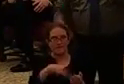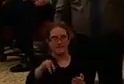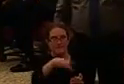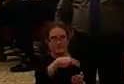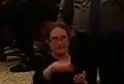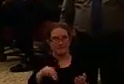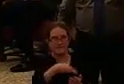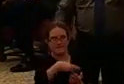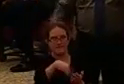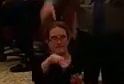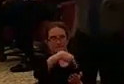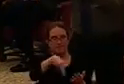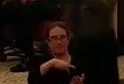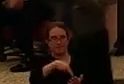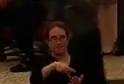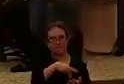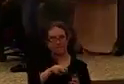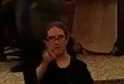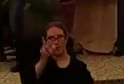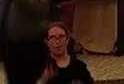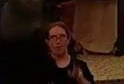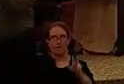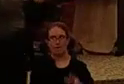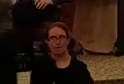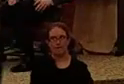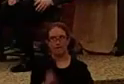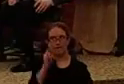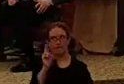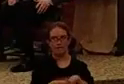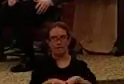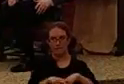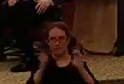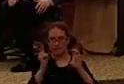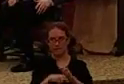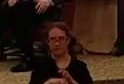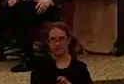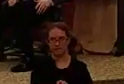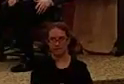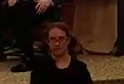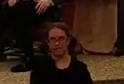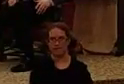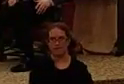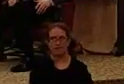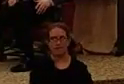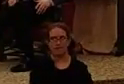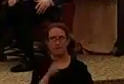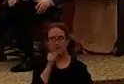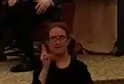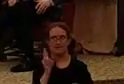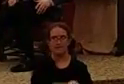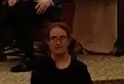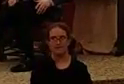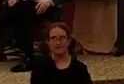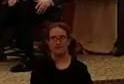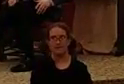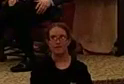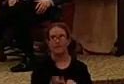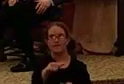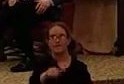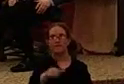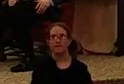dancing. Hallelujah. He walked up front, and he sat on his front pew as usual, but he didn't sit down. He stayed